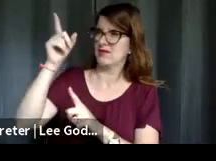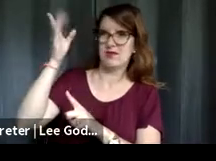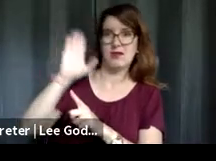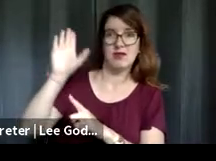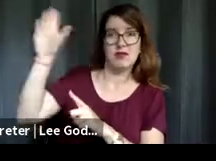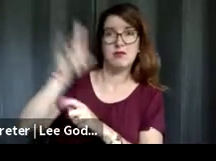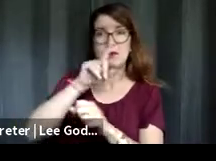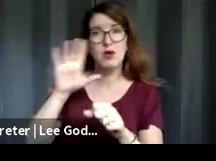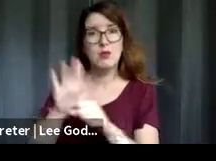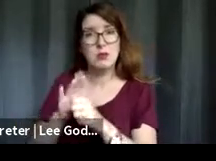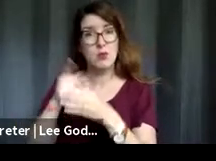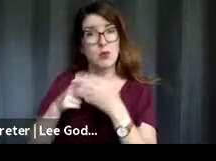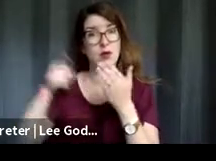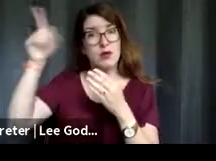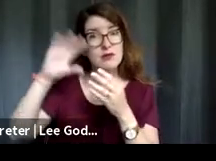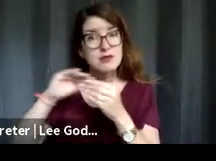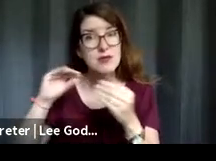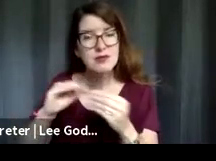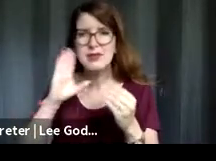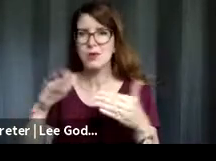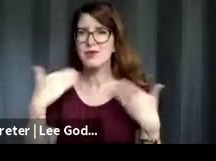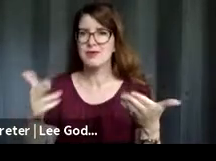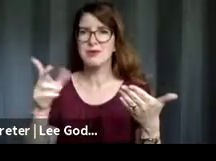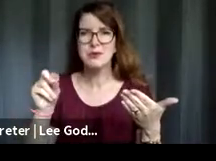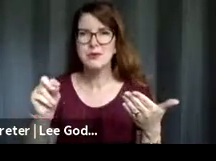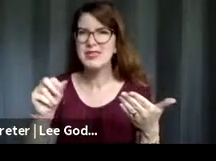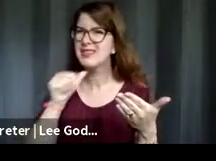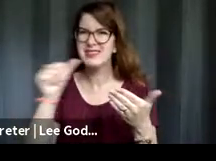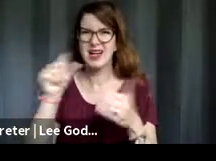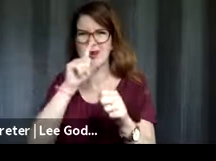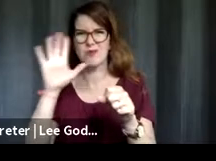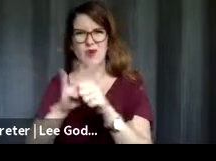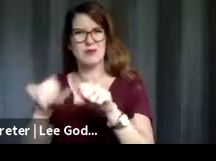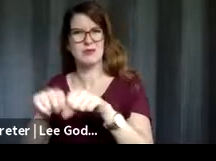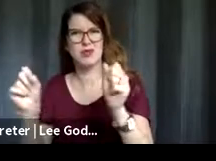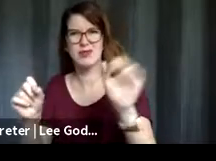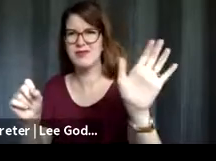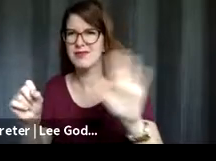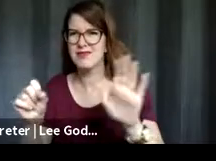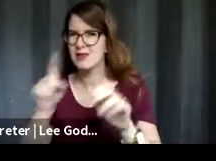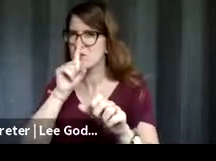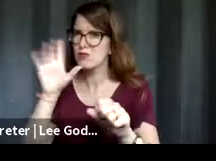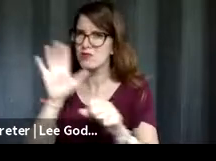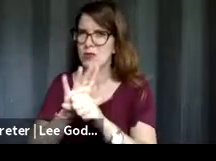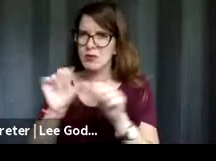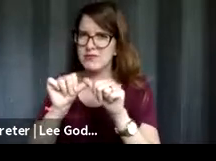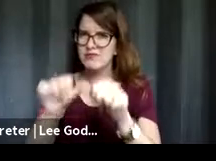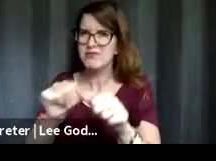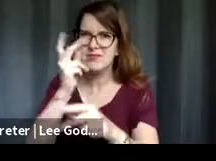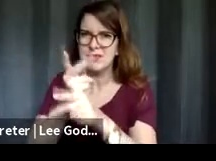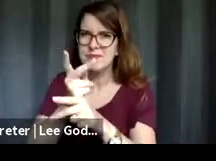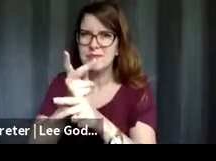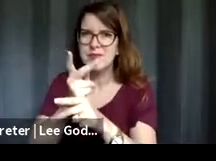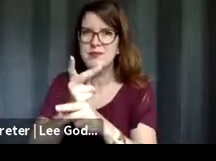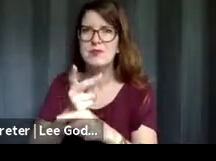God says, he will do. God is not a promise breaker. He's a promise keeper. And so as we celebrate and